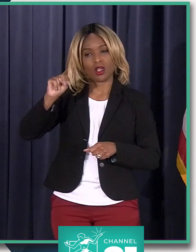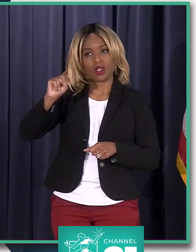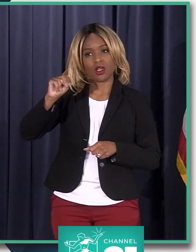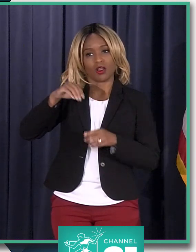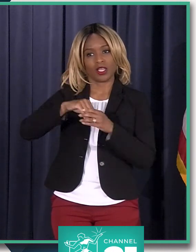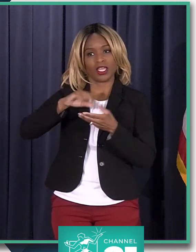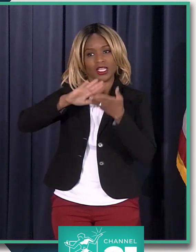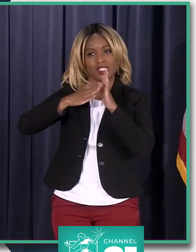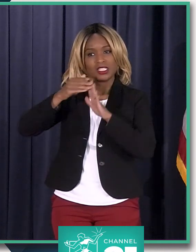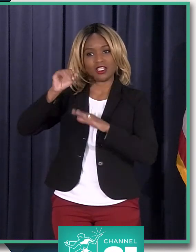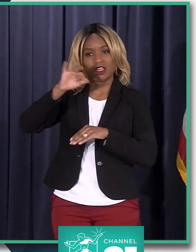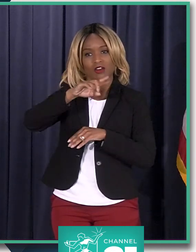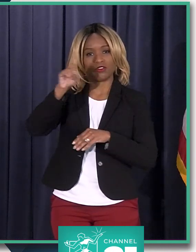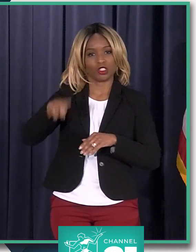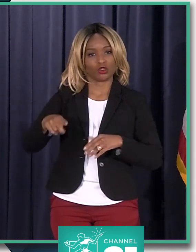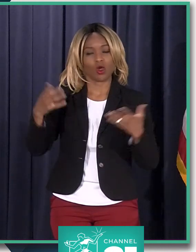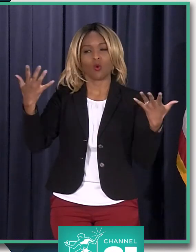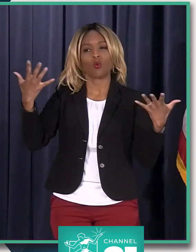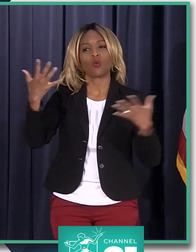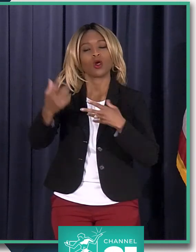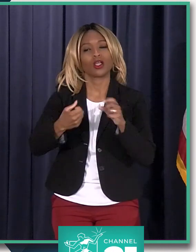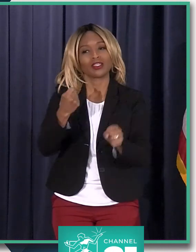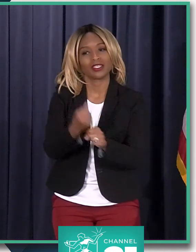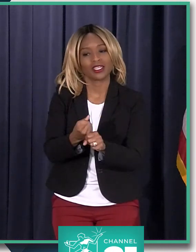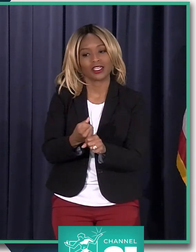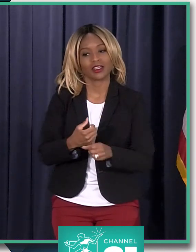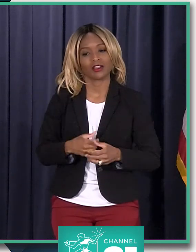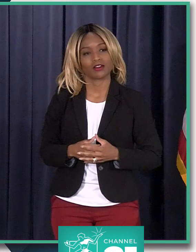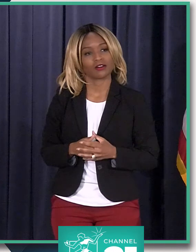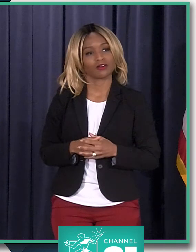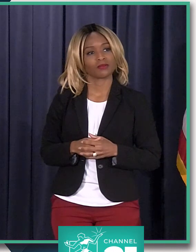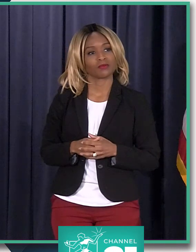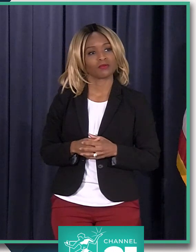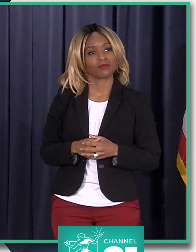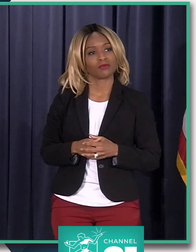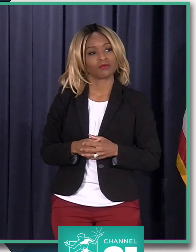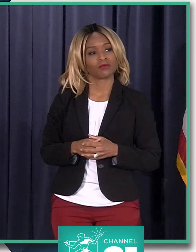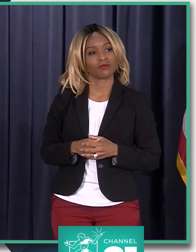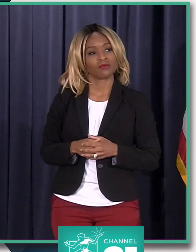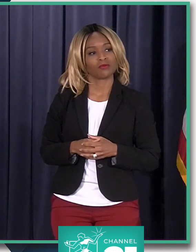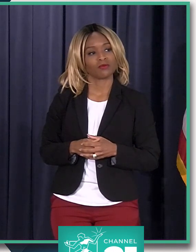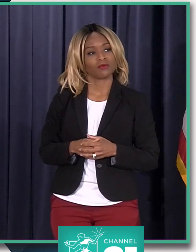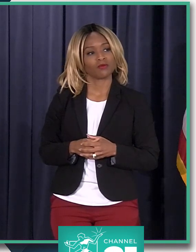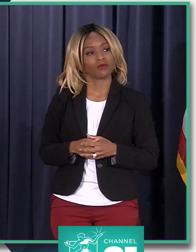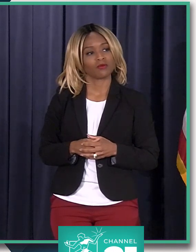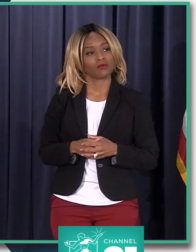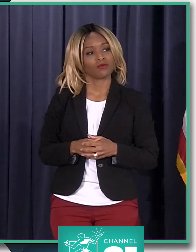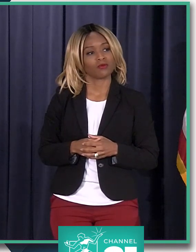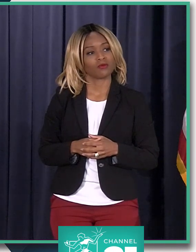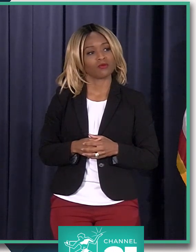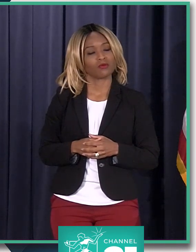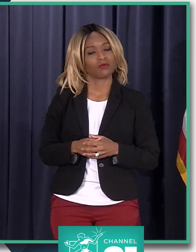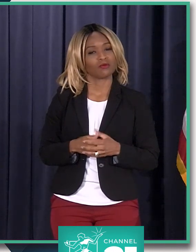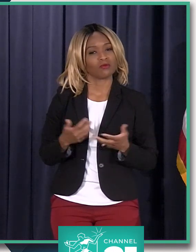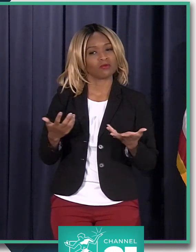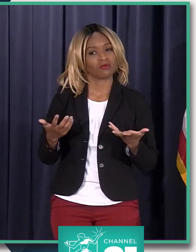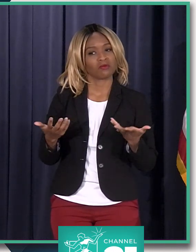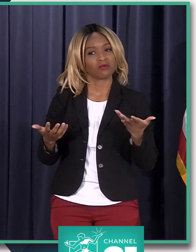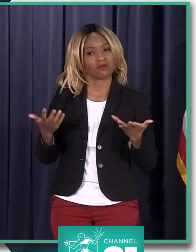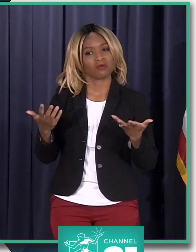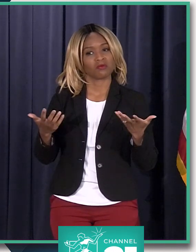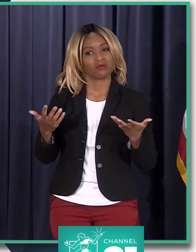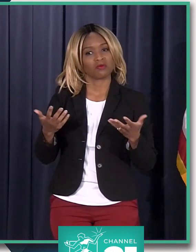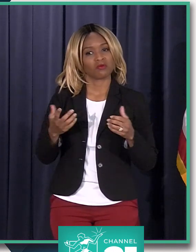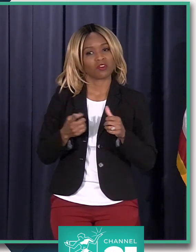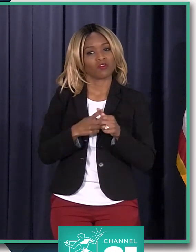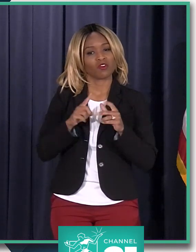the city of Detroit. Okay, but what year? Pardon? What year? This goes back about when they first